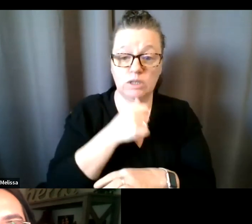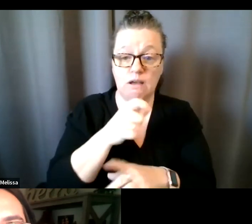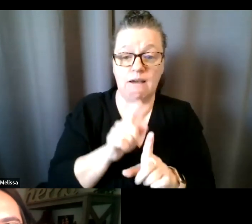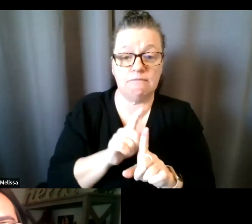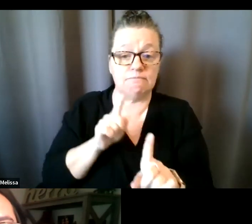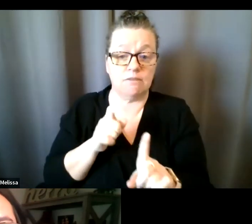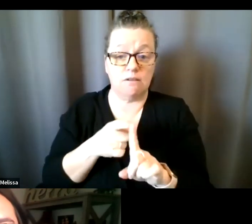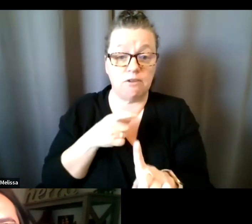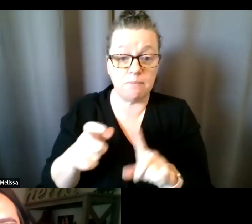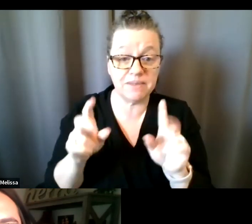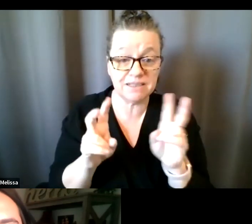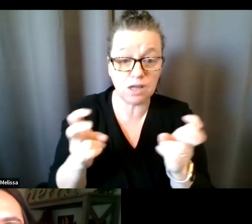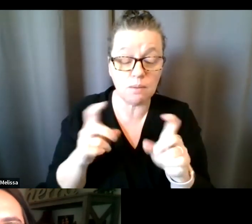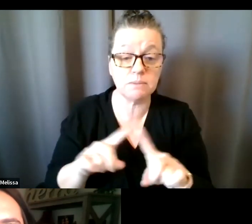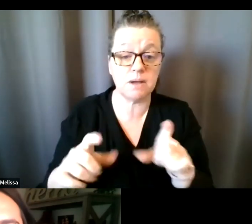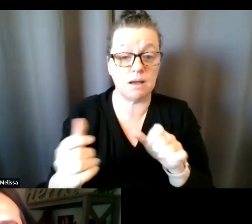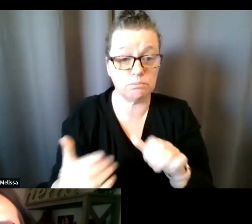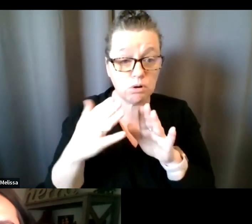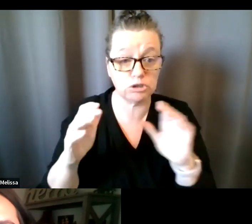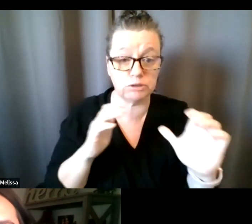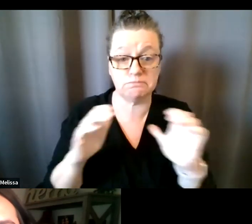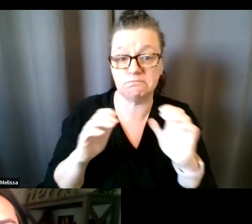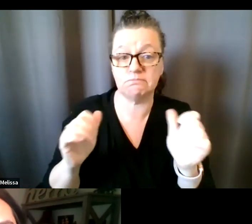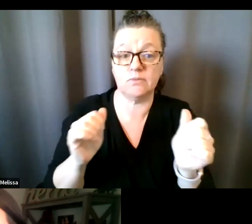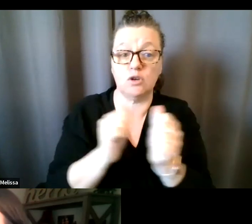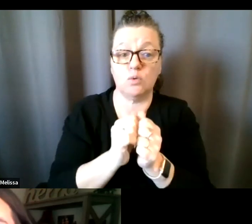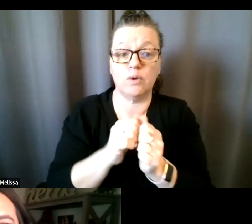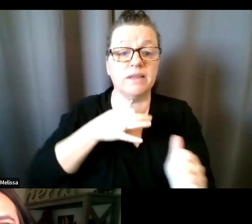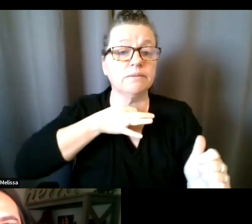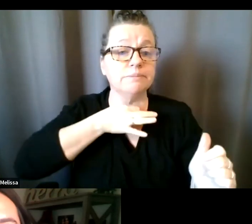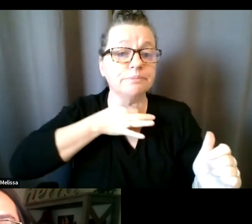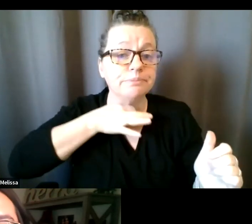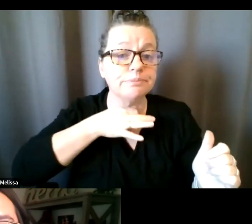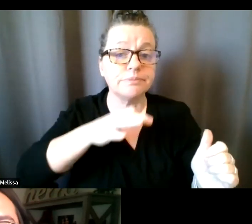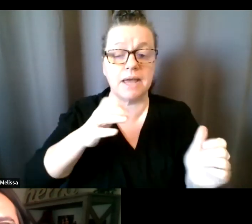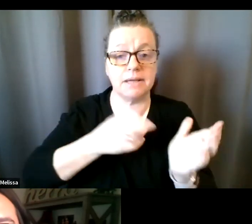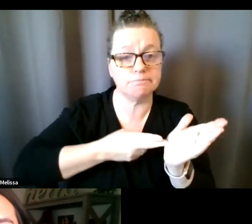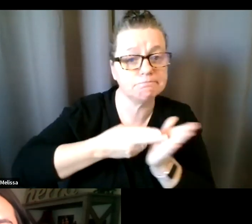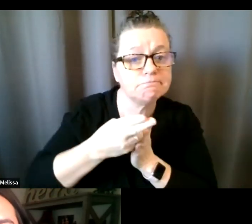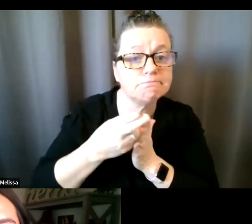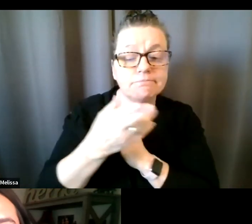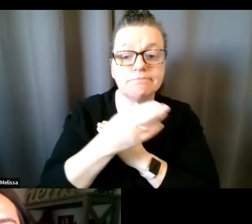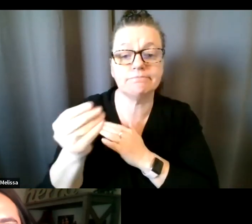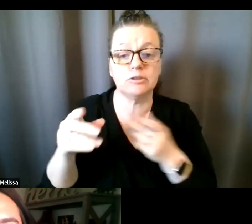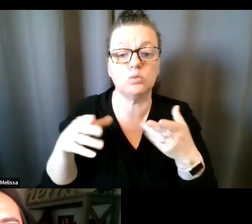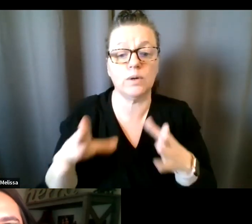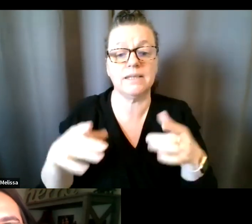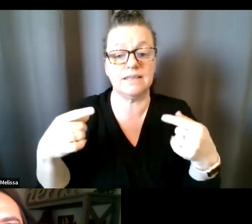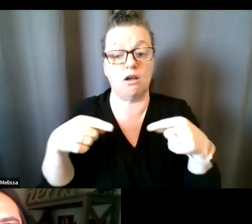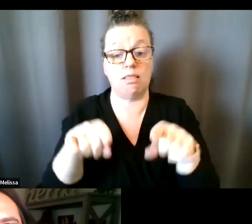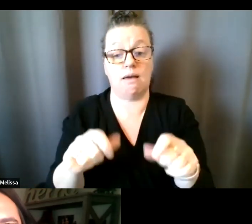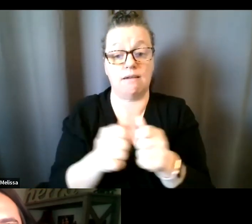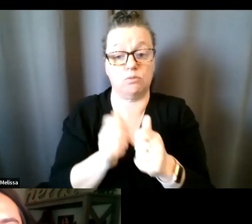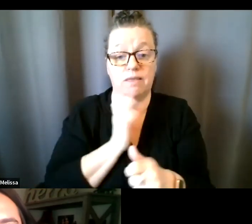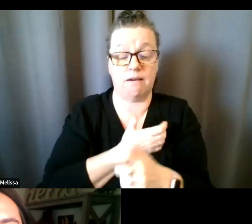these topics, but rather approaching these conversations with curiosity and candor and in ways that are aligned with our own